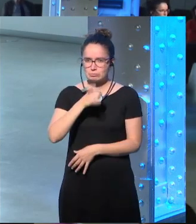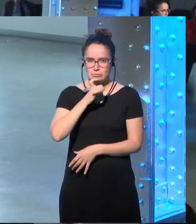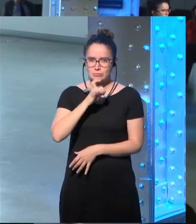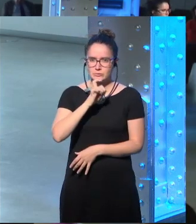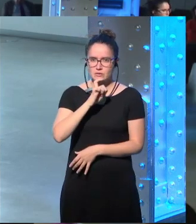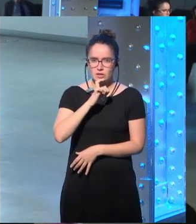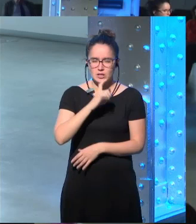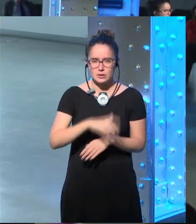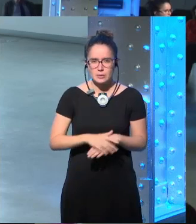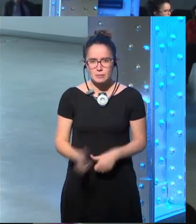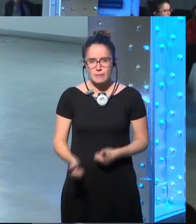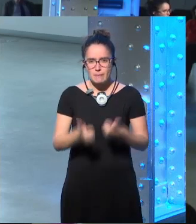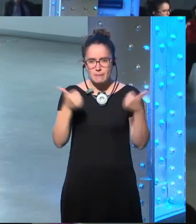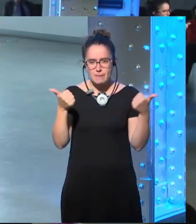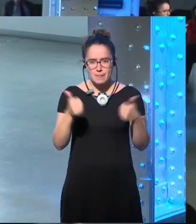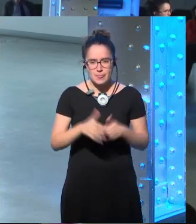¿Más?